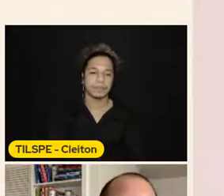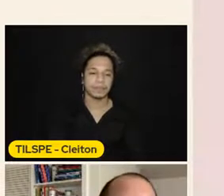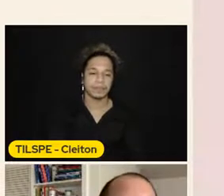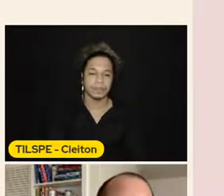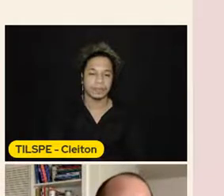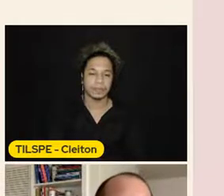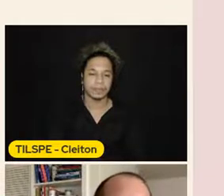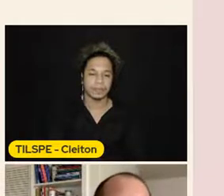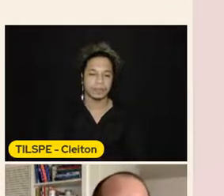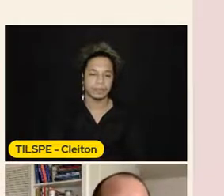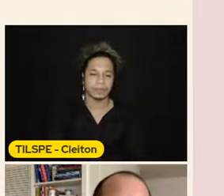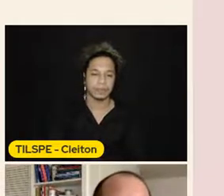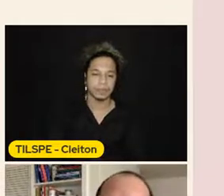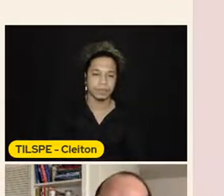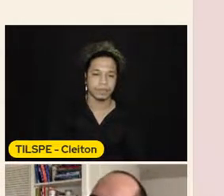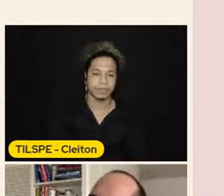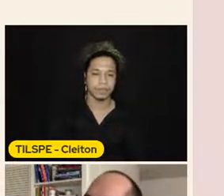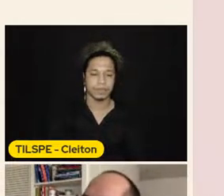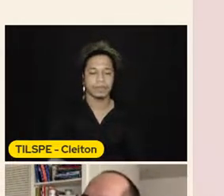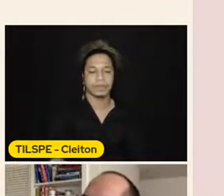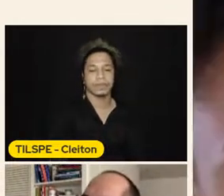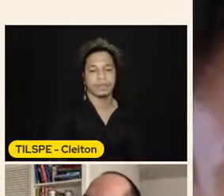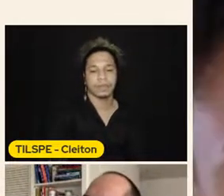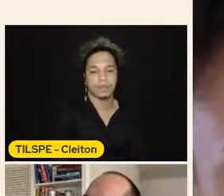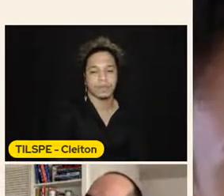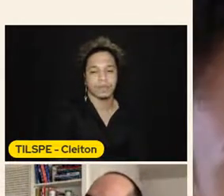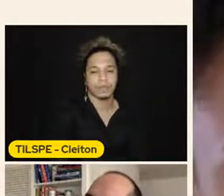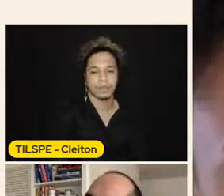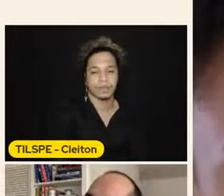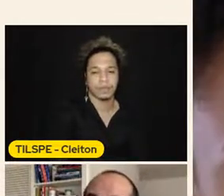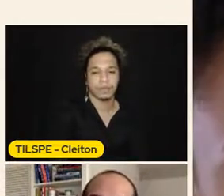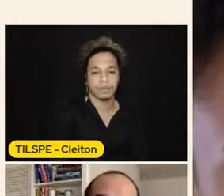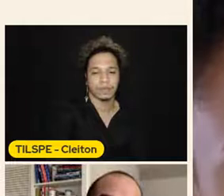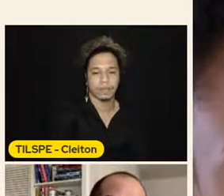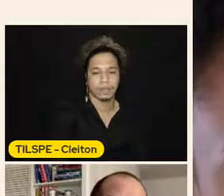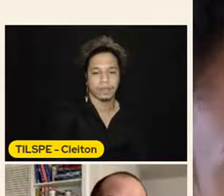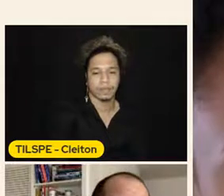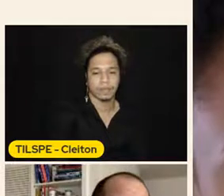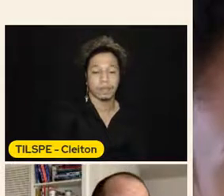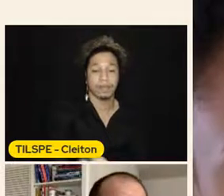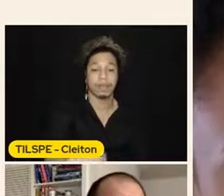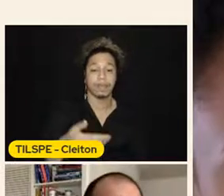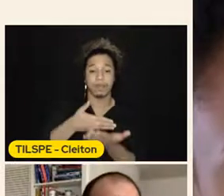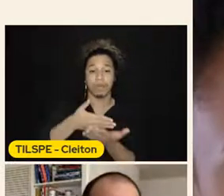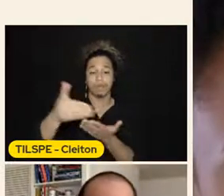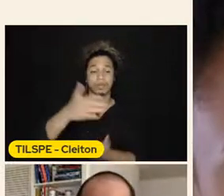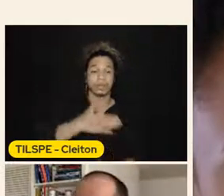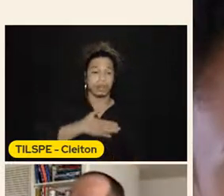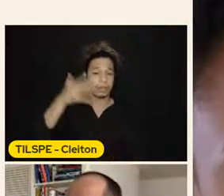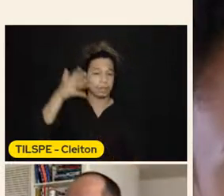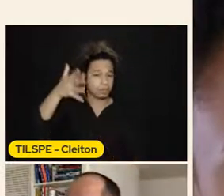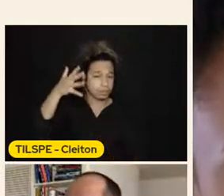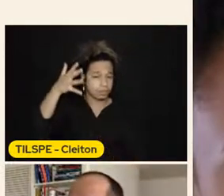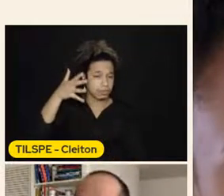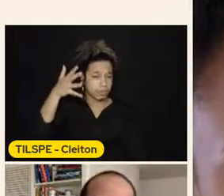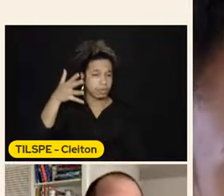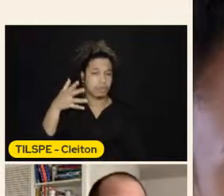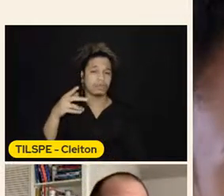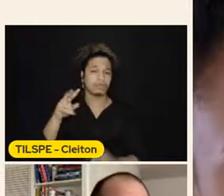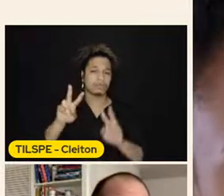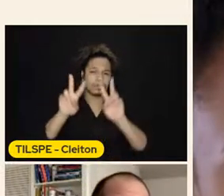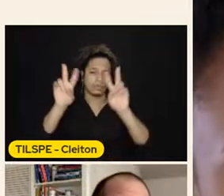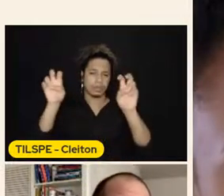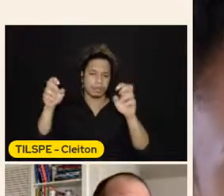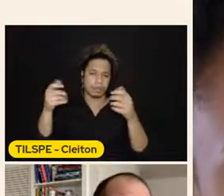I started this talk saying that stories are important, that I